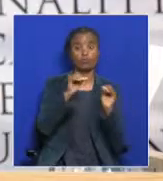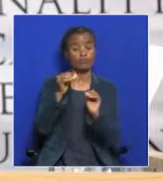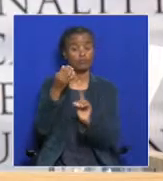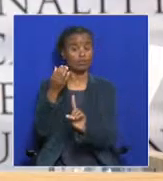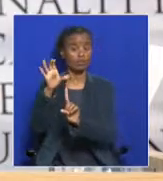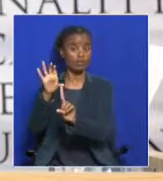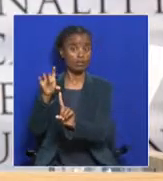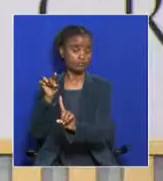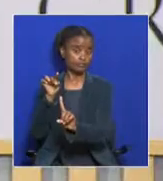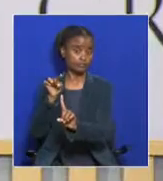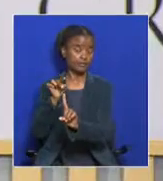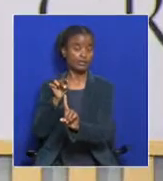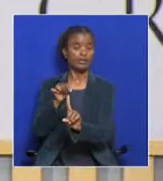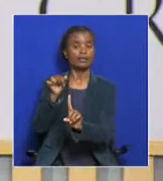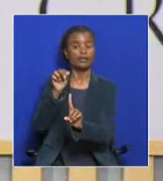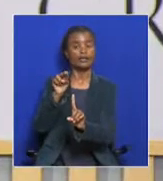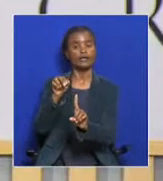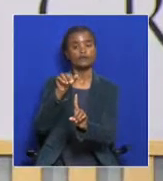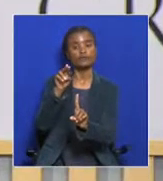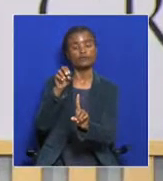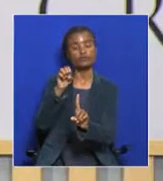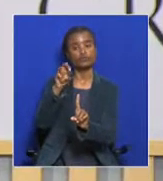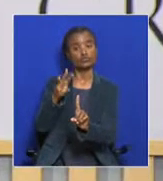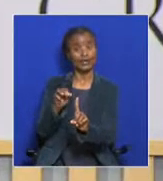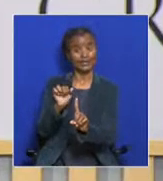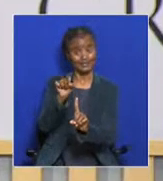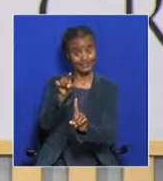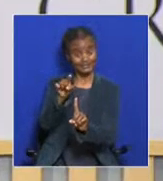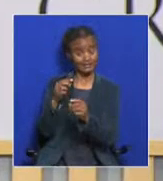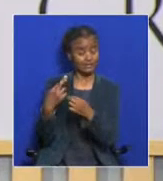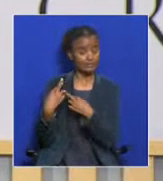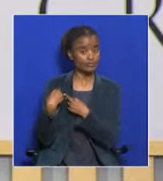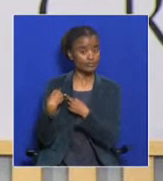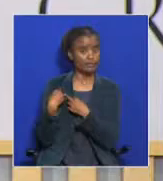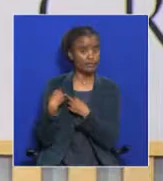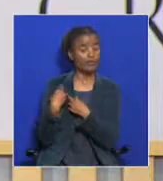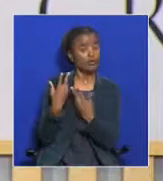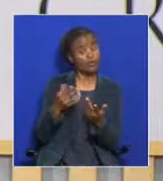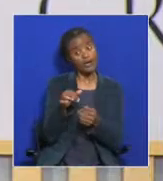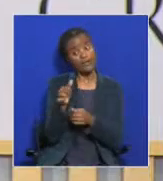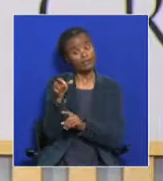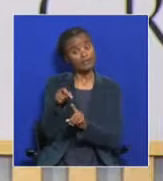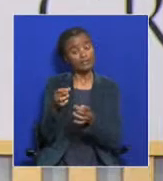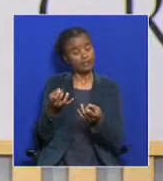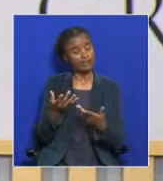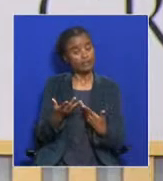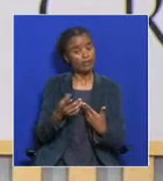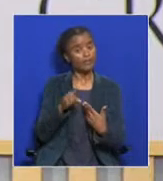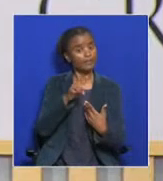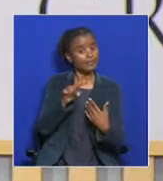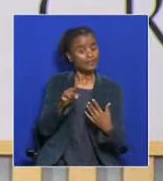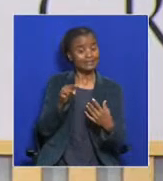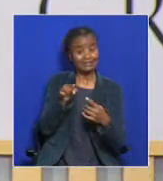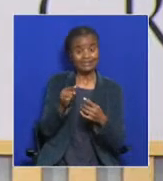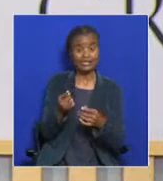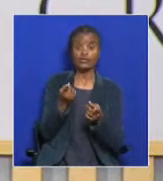a third option, you can tell me. But who bears the responsibility from that, the moment that instruction is executed?